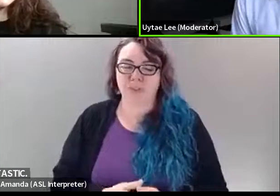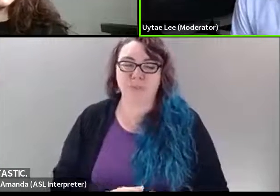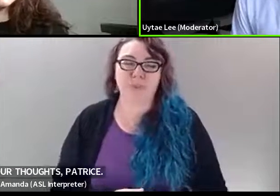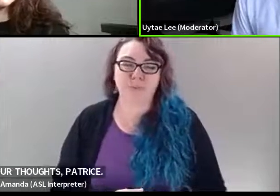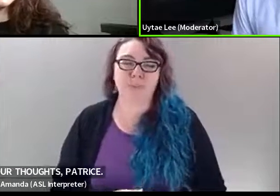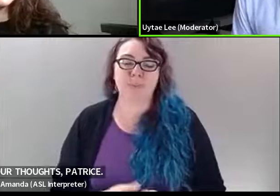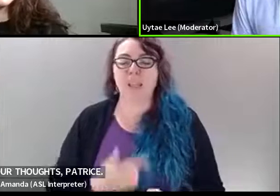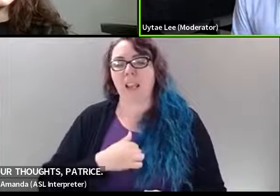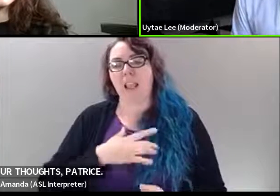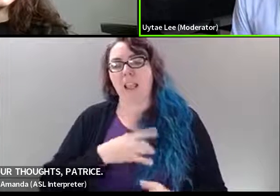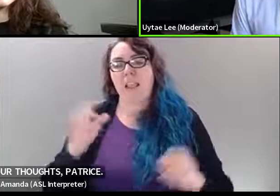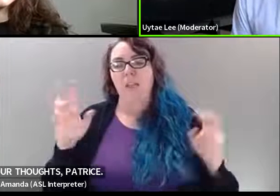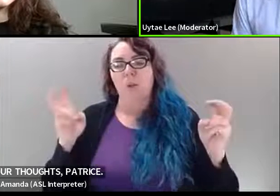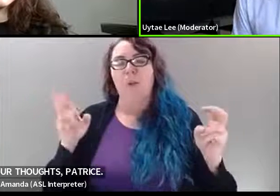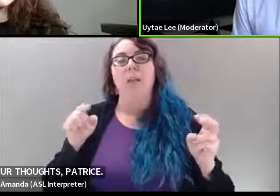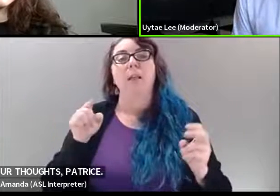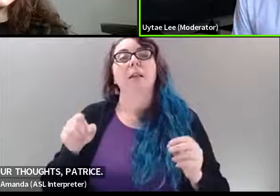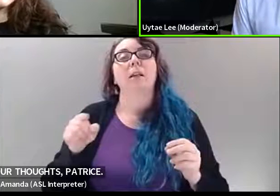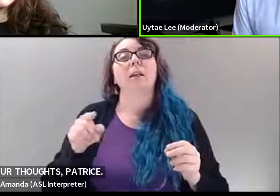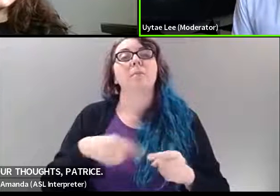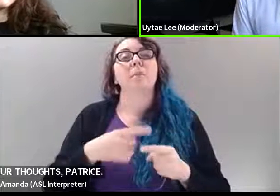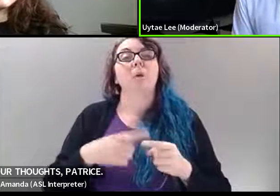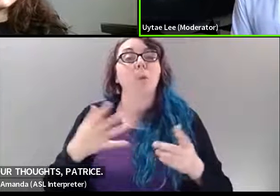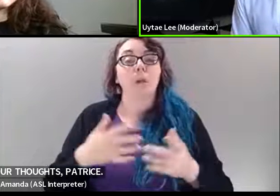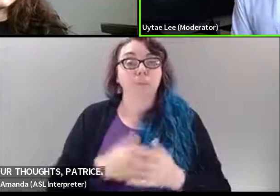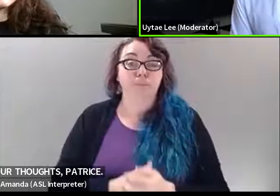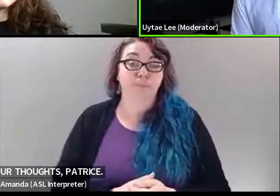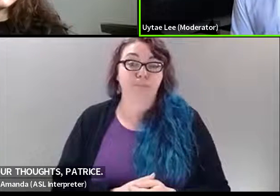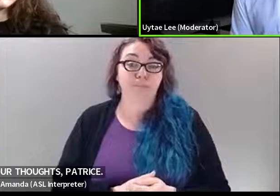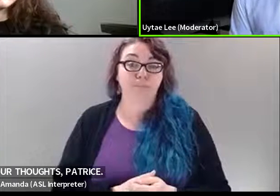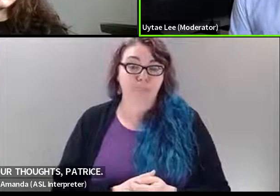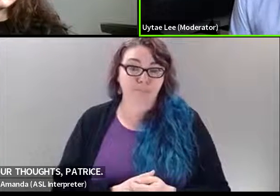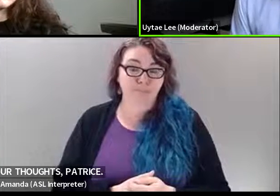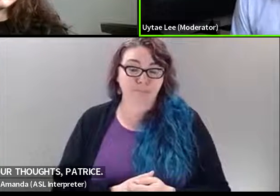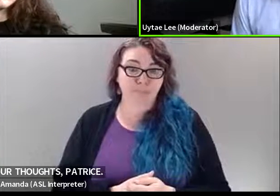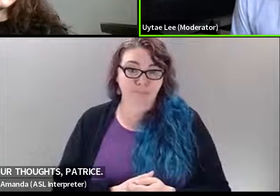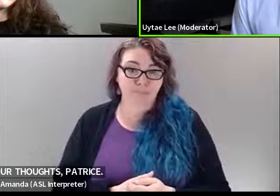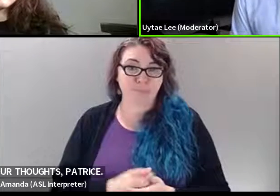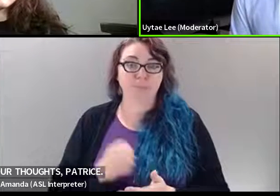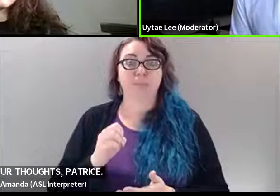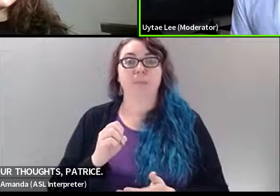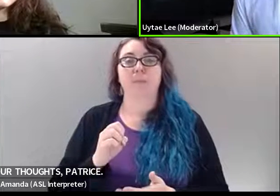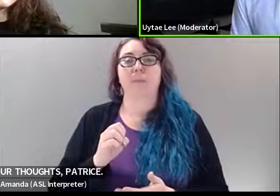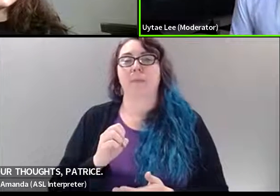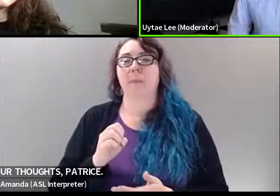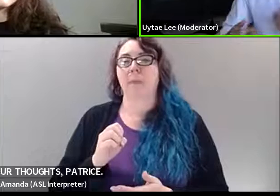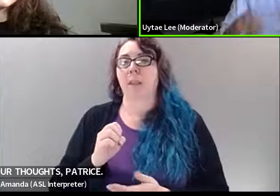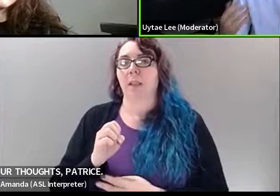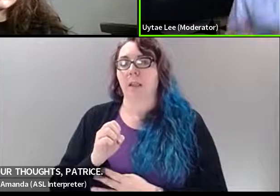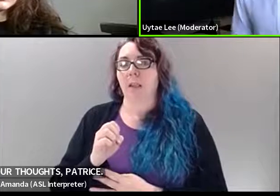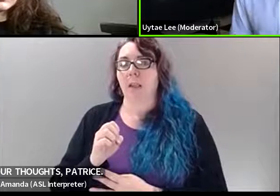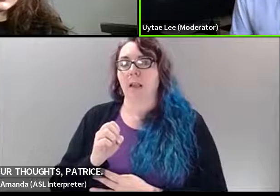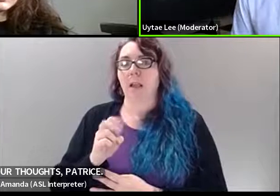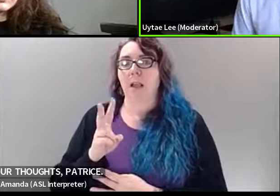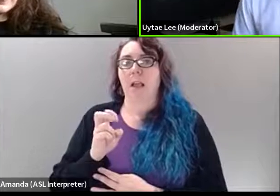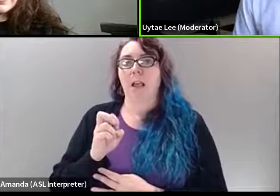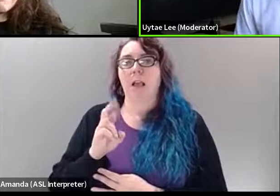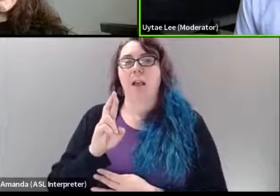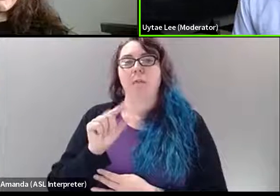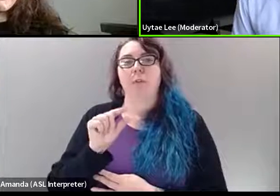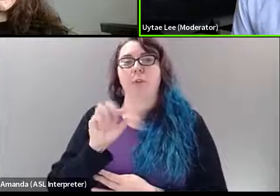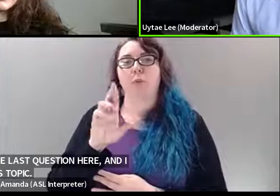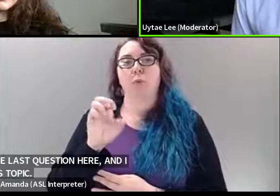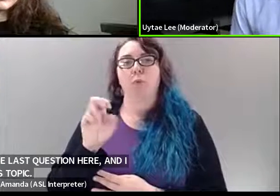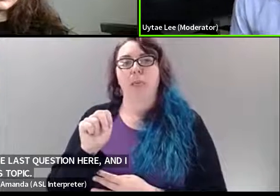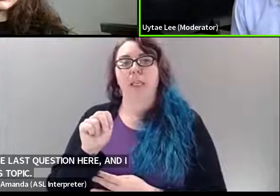topic. It's around evergreen content and kind of what do we think of as evergreen? What really has that sort of lasting power as a